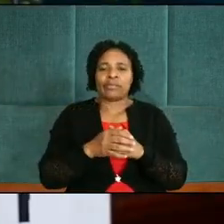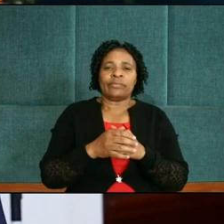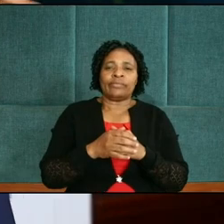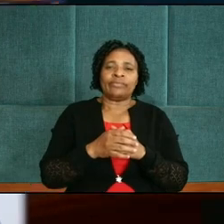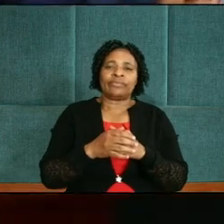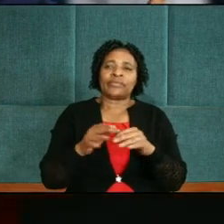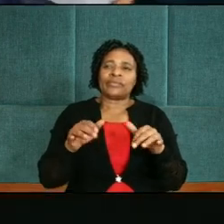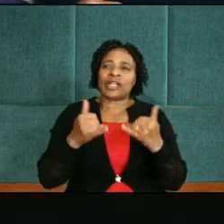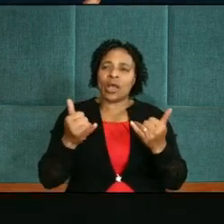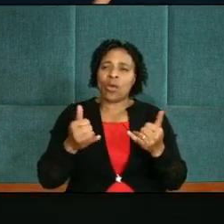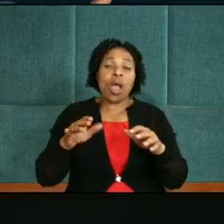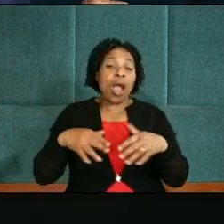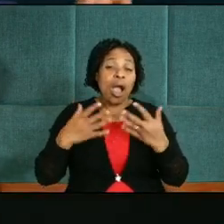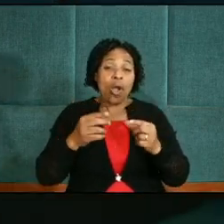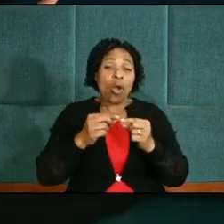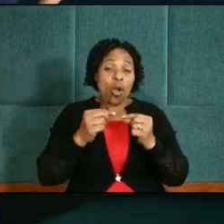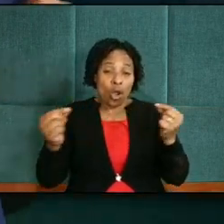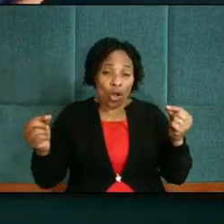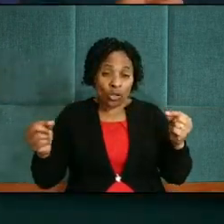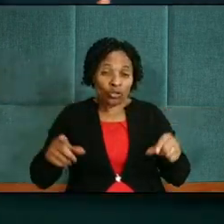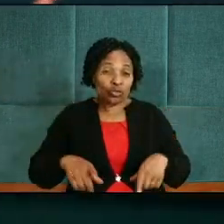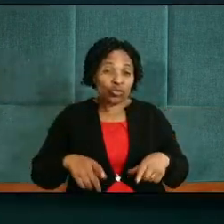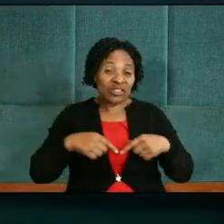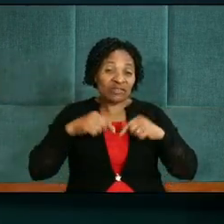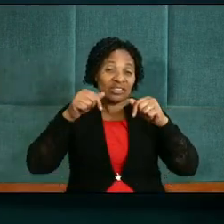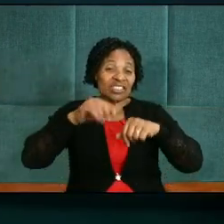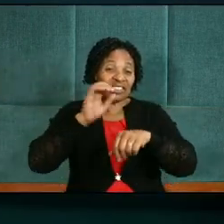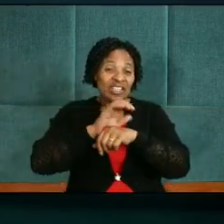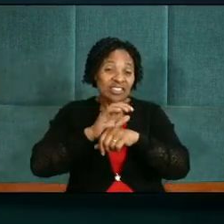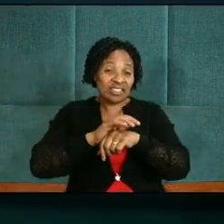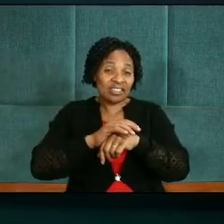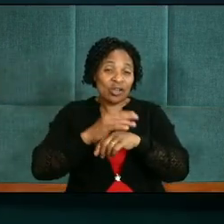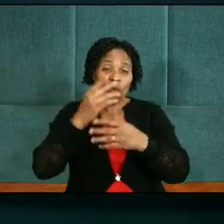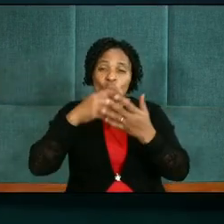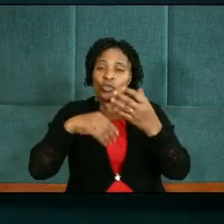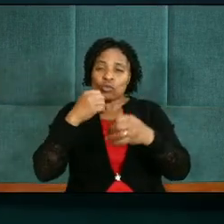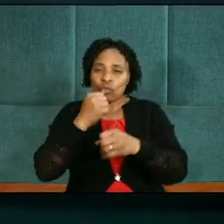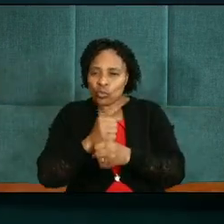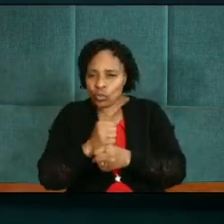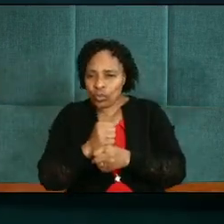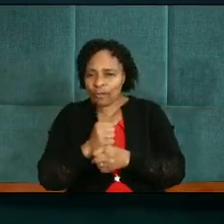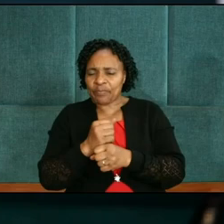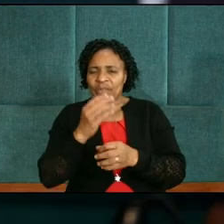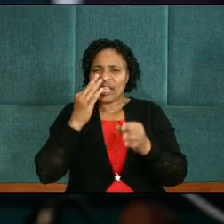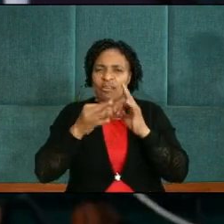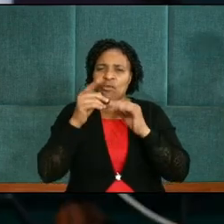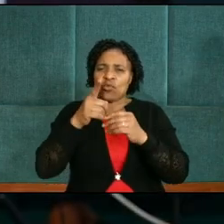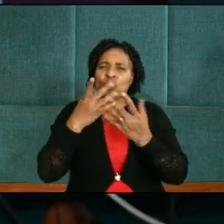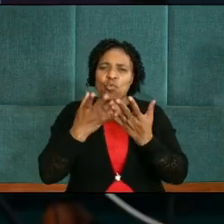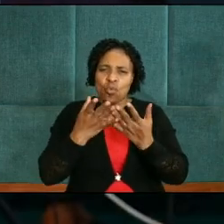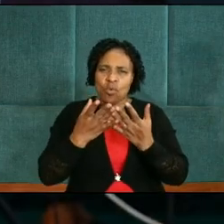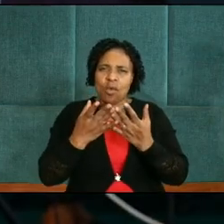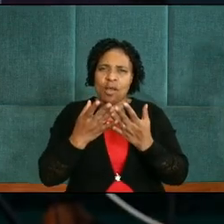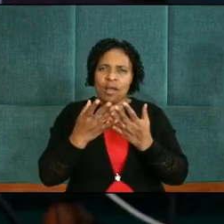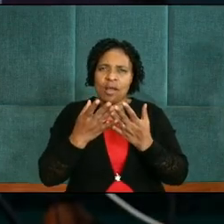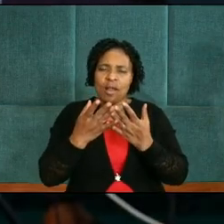It doesn't matter how long you're in this church. It doesn't matter what position you have. If you are a malice keeper, beep, beep,